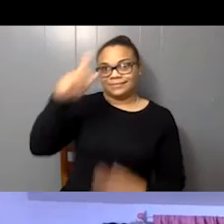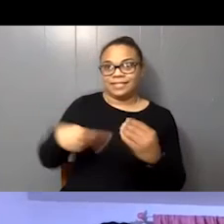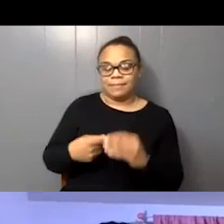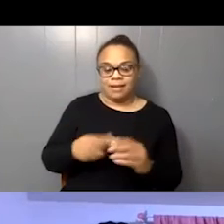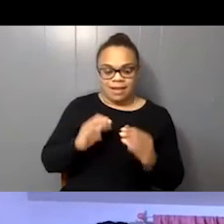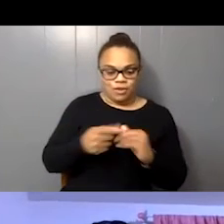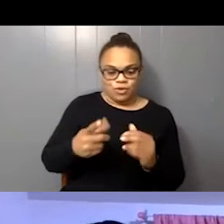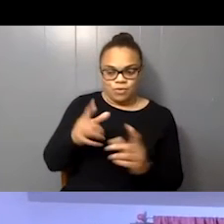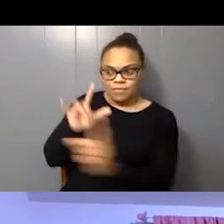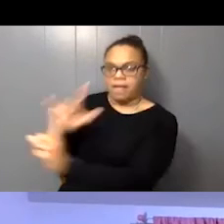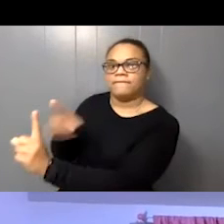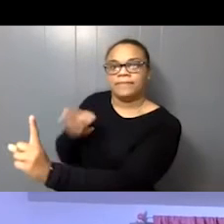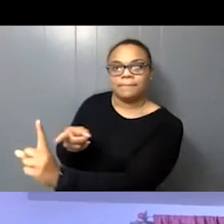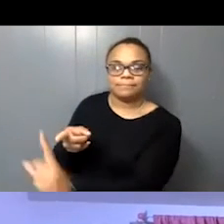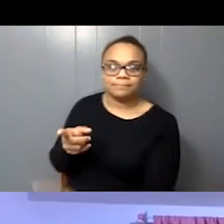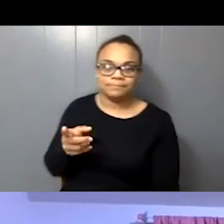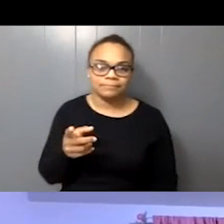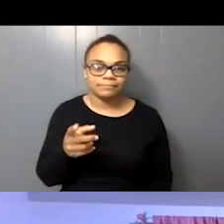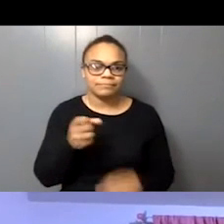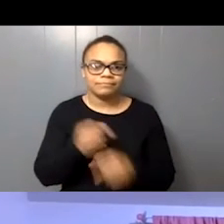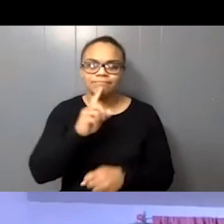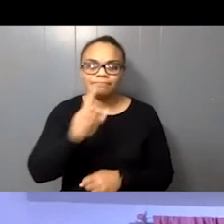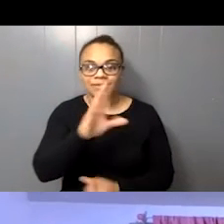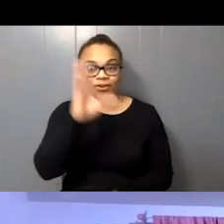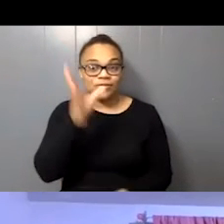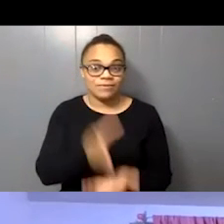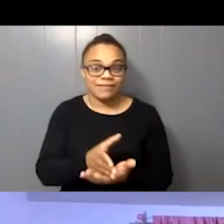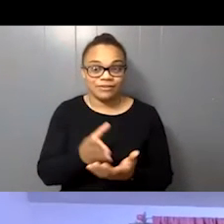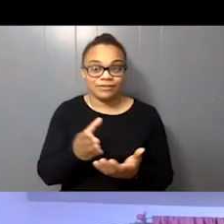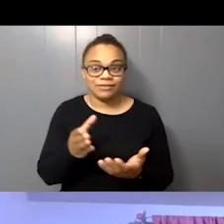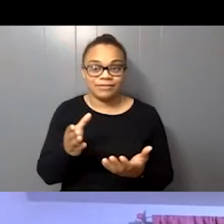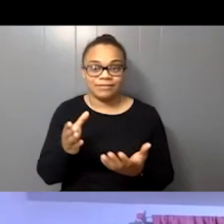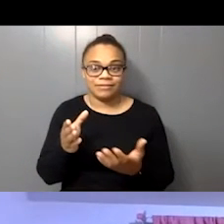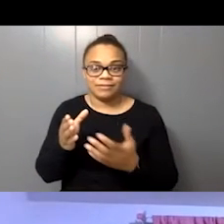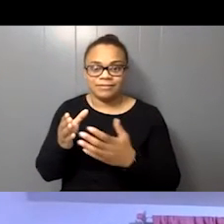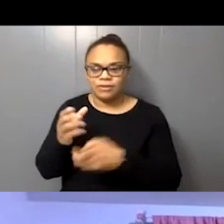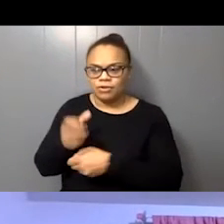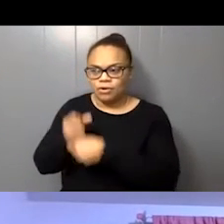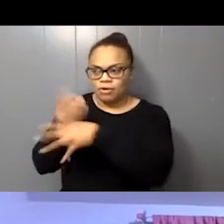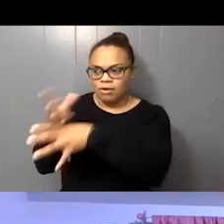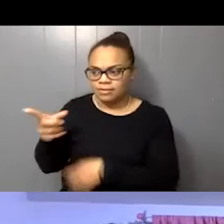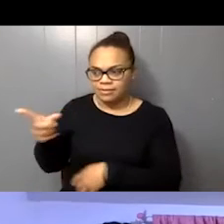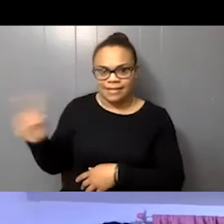not worth it. So yes, just make sure you think about it.